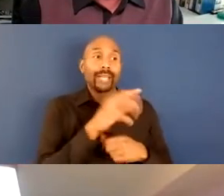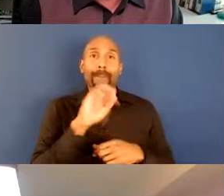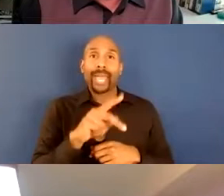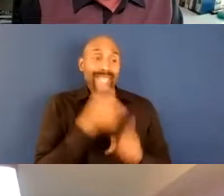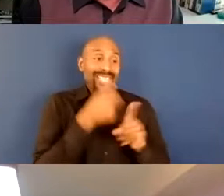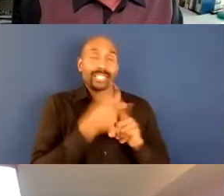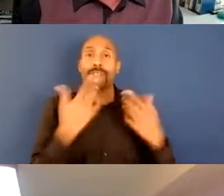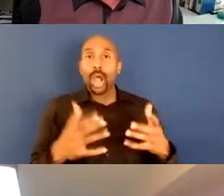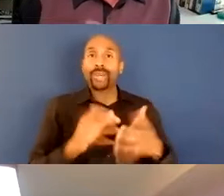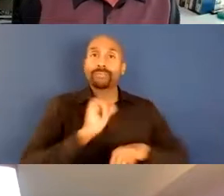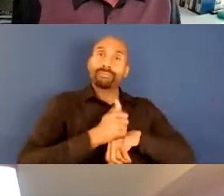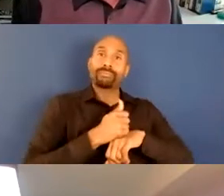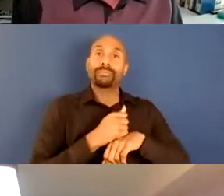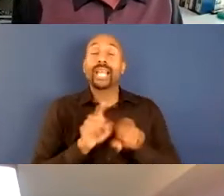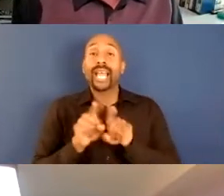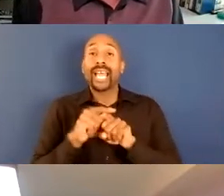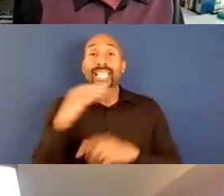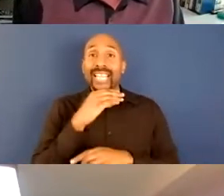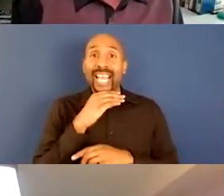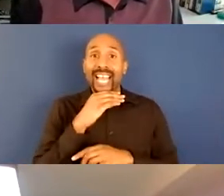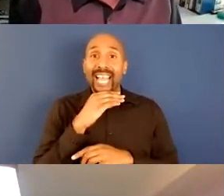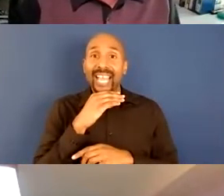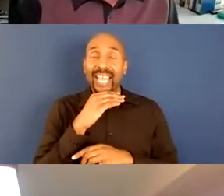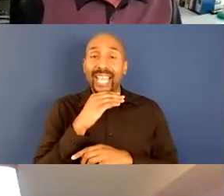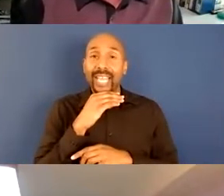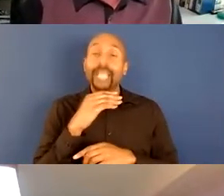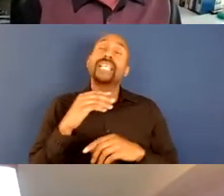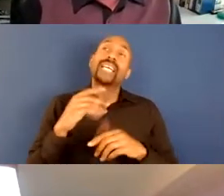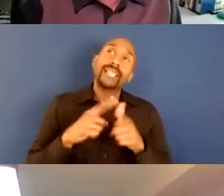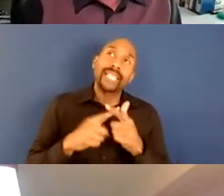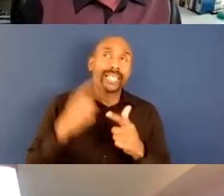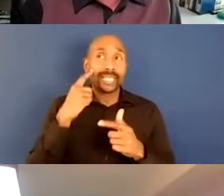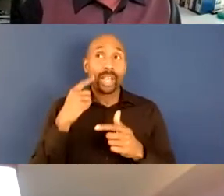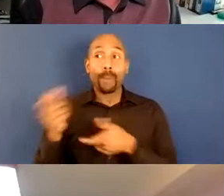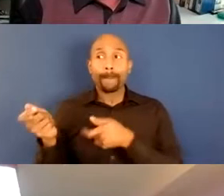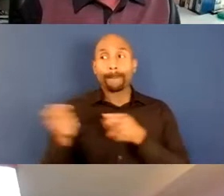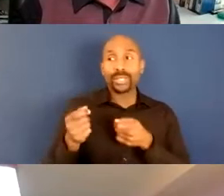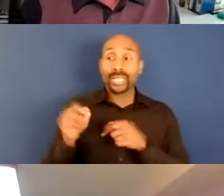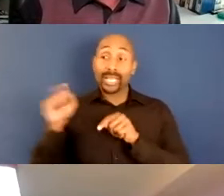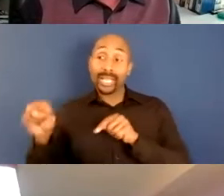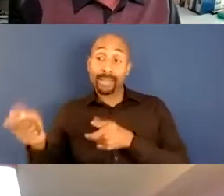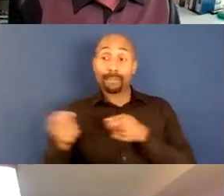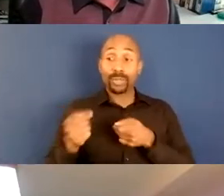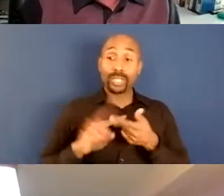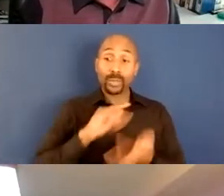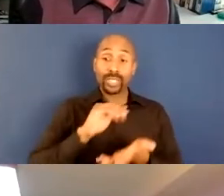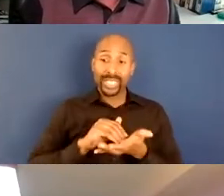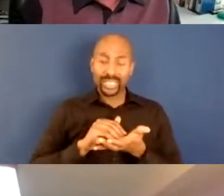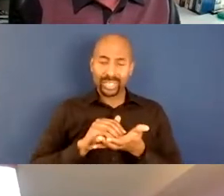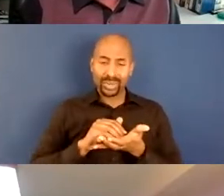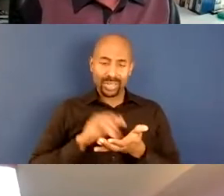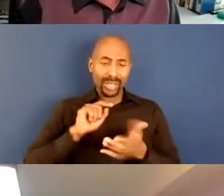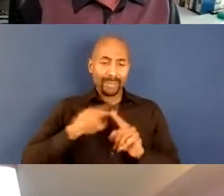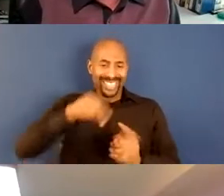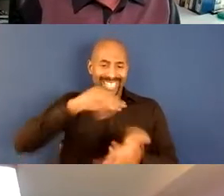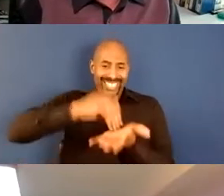people wanting to move into a center that is a lie to begin with. So I think that we have to begin at the question